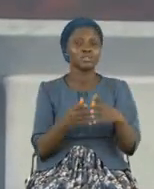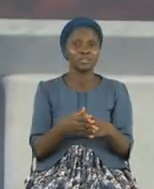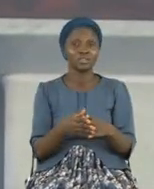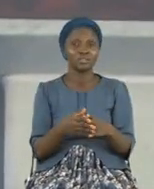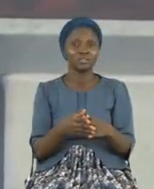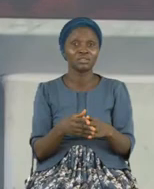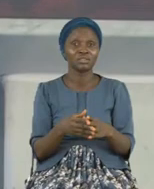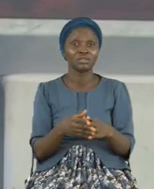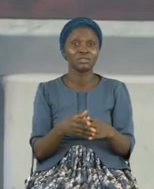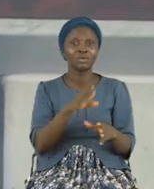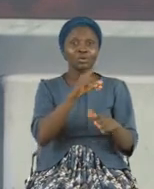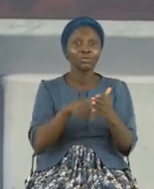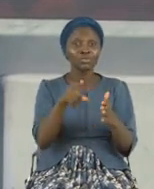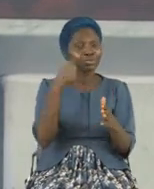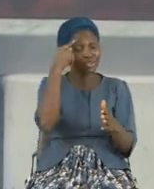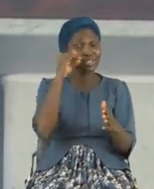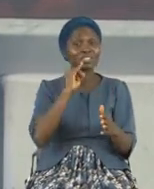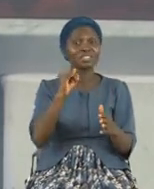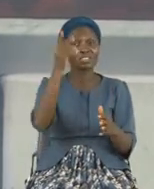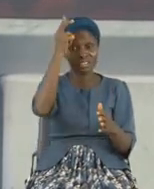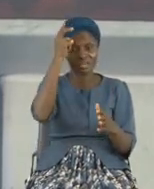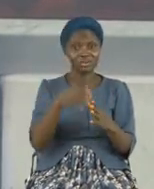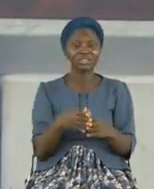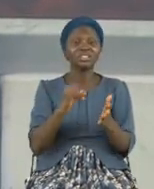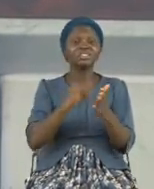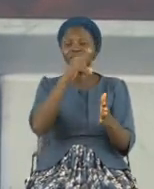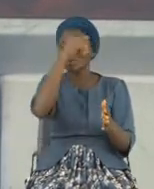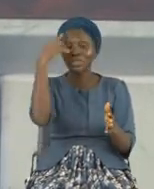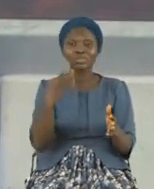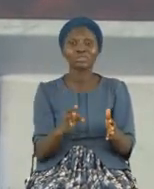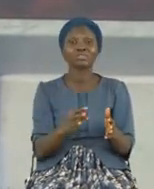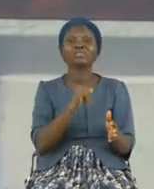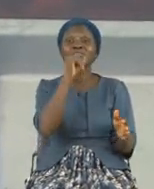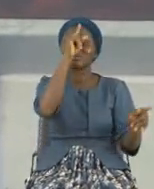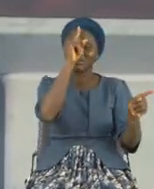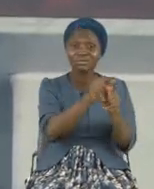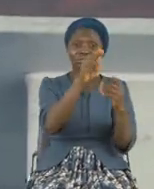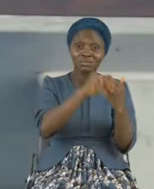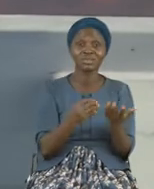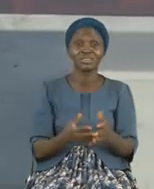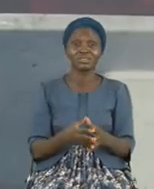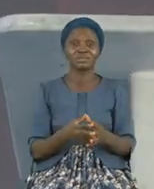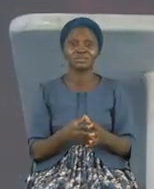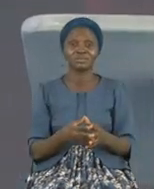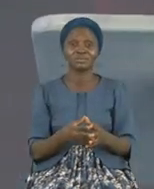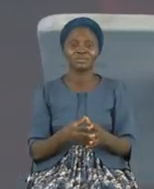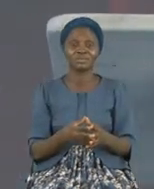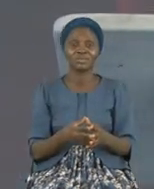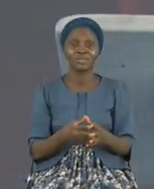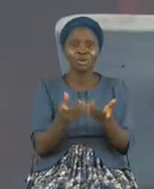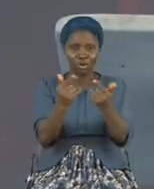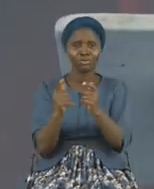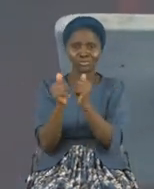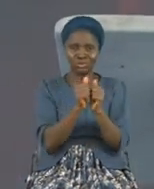demon is disagreement. Come together. Answer the question. Where have